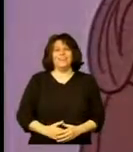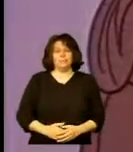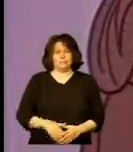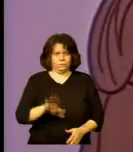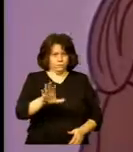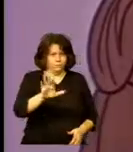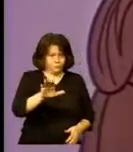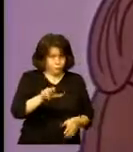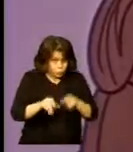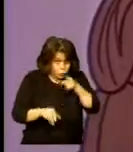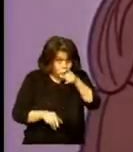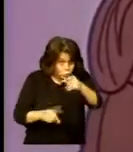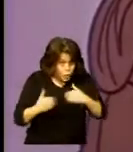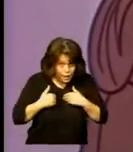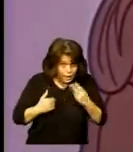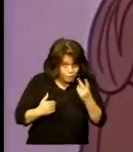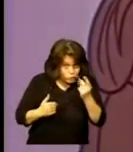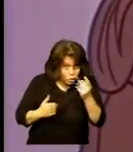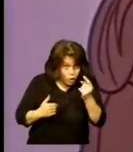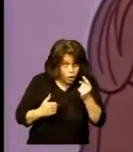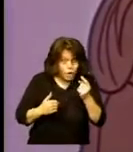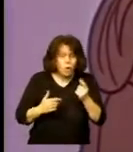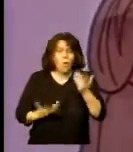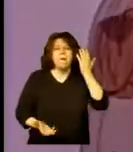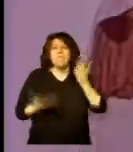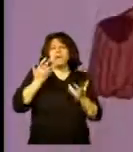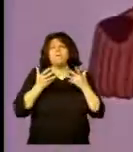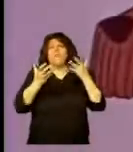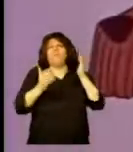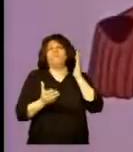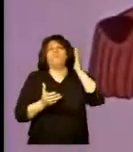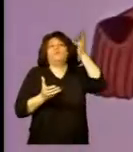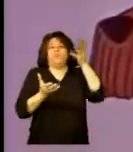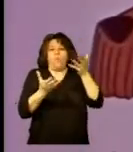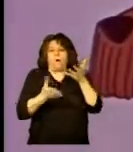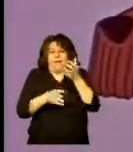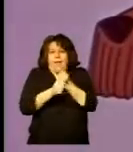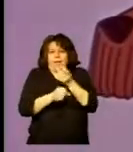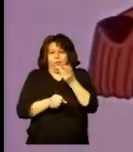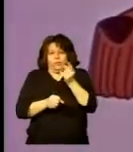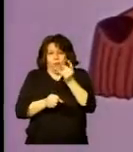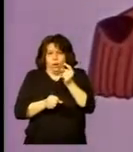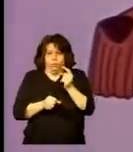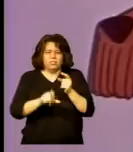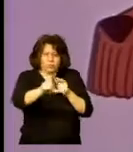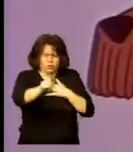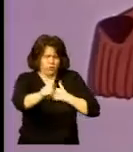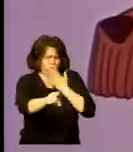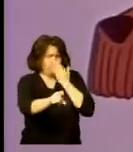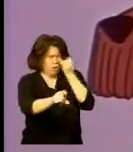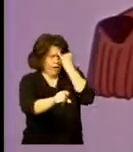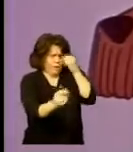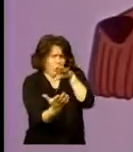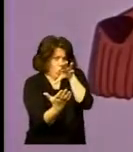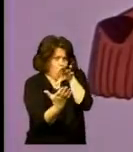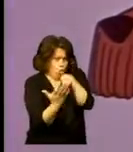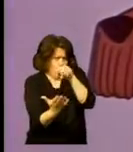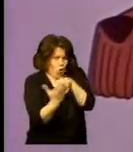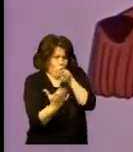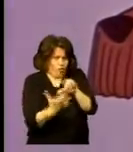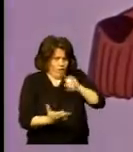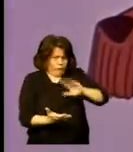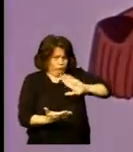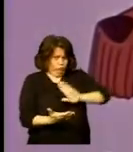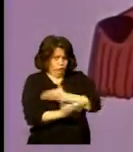Now, if you have a dog, or if you would like to have a dog, I think it would be well for you to learn this